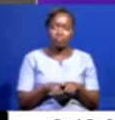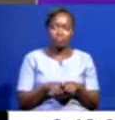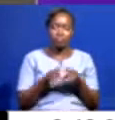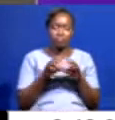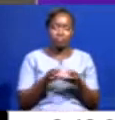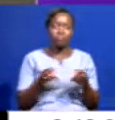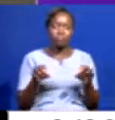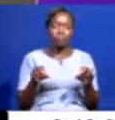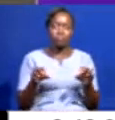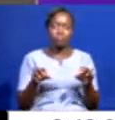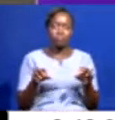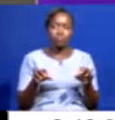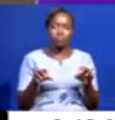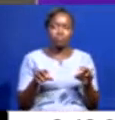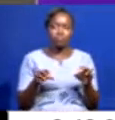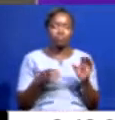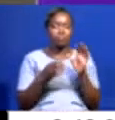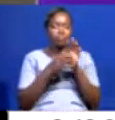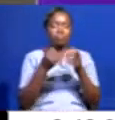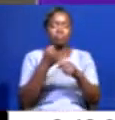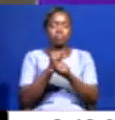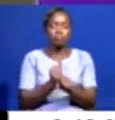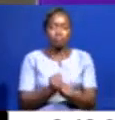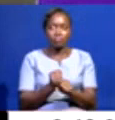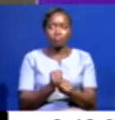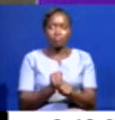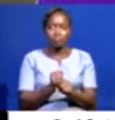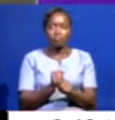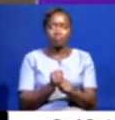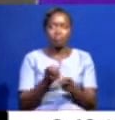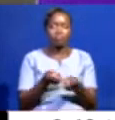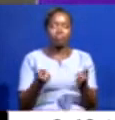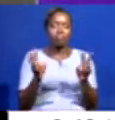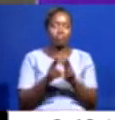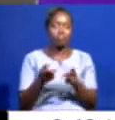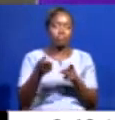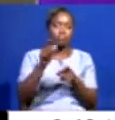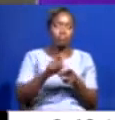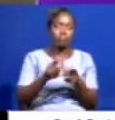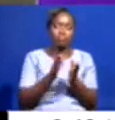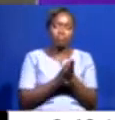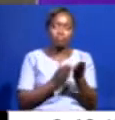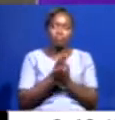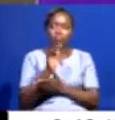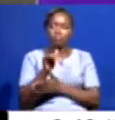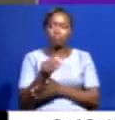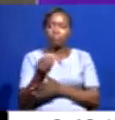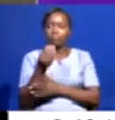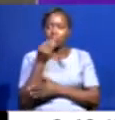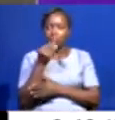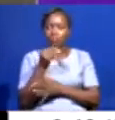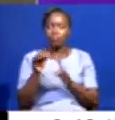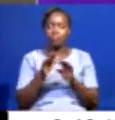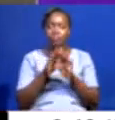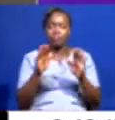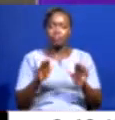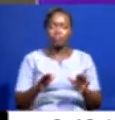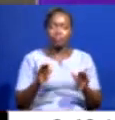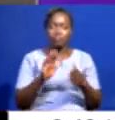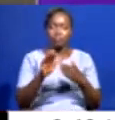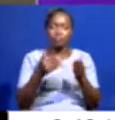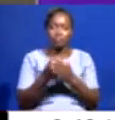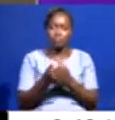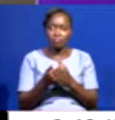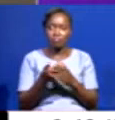marketing and market information, issues of value addition, and ensuring that this food goes to the table. But